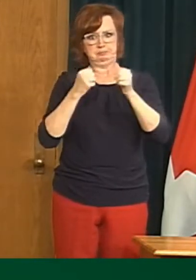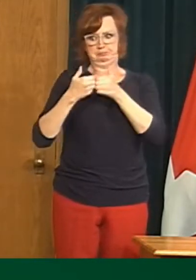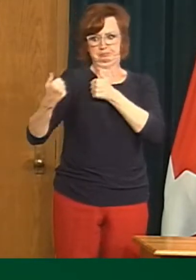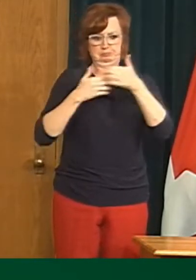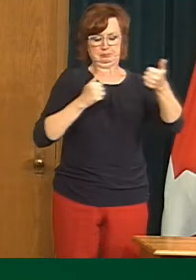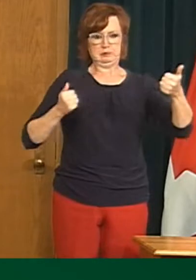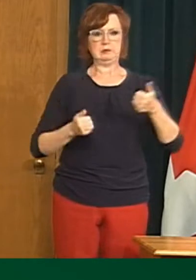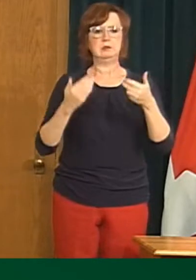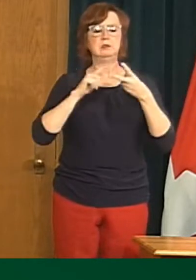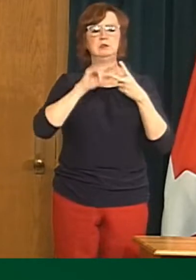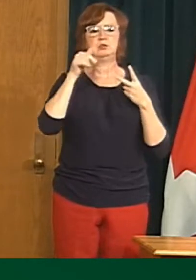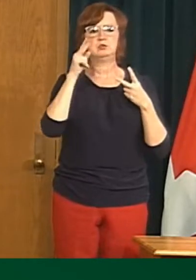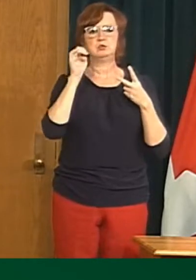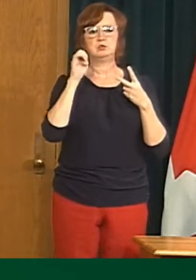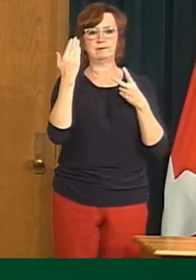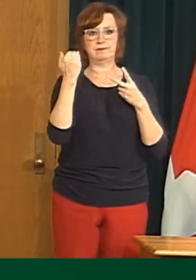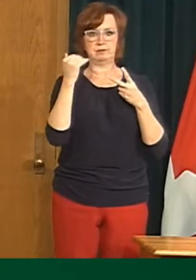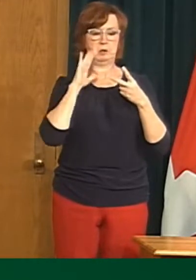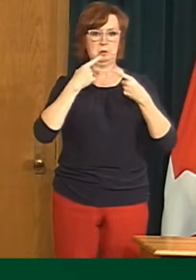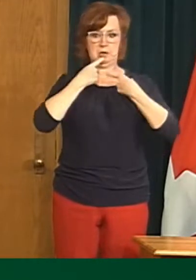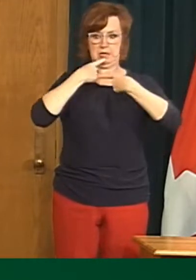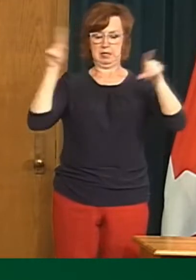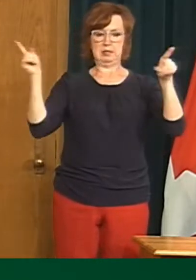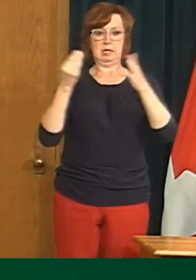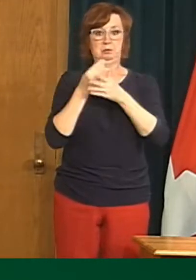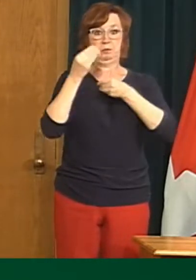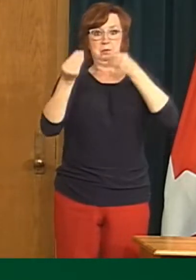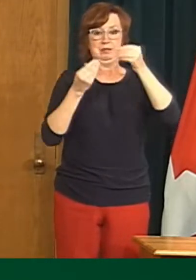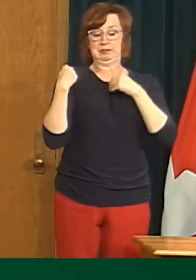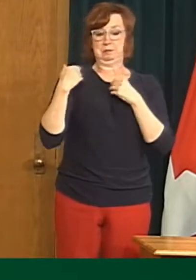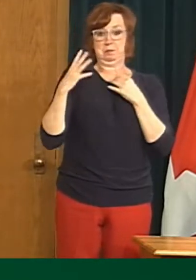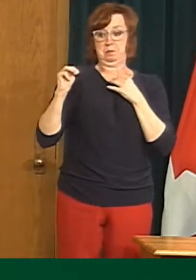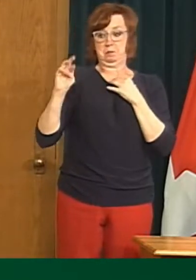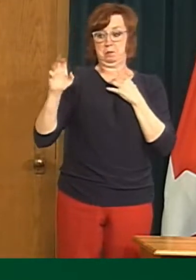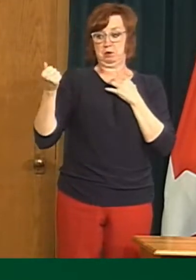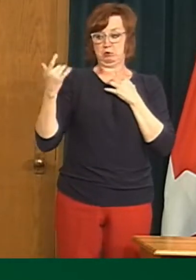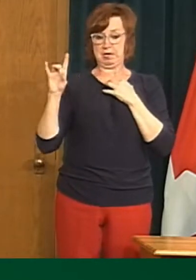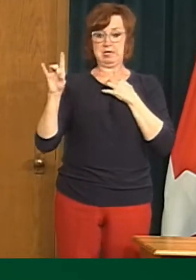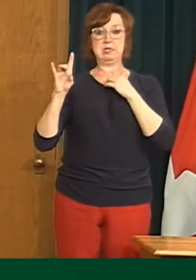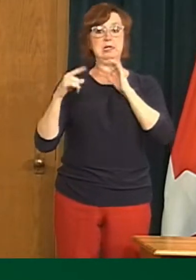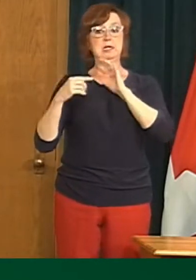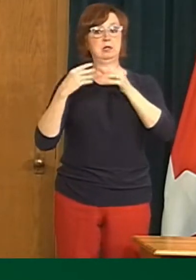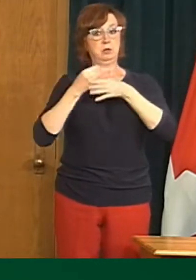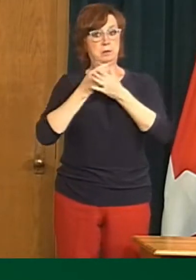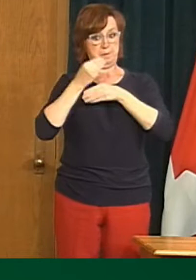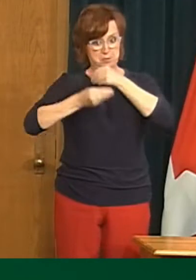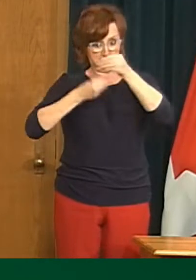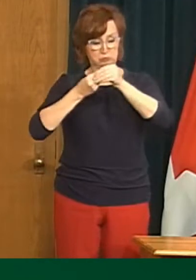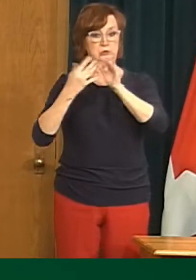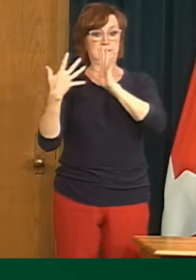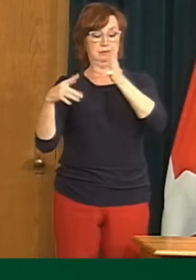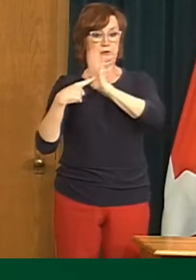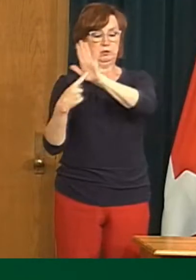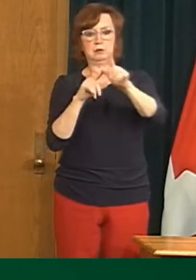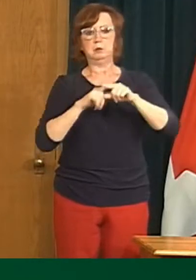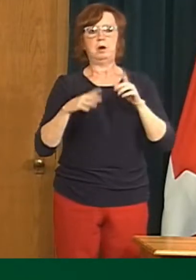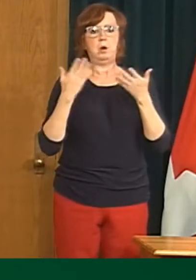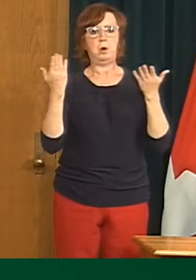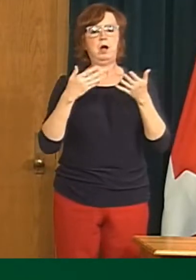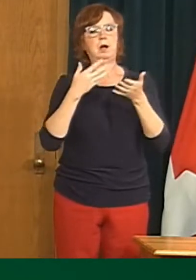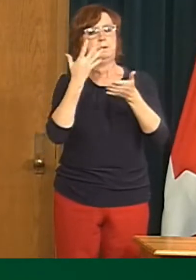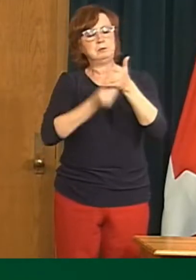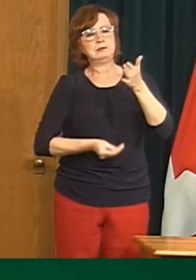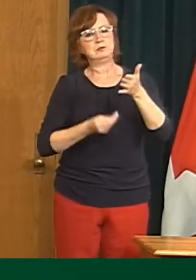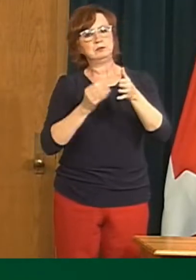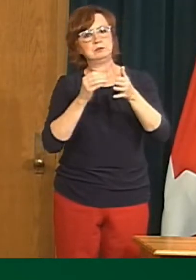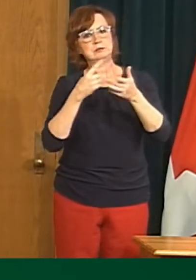budget that she released on March the 18th. That will be followed by 60 hours of consideration of budget estimates. This